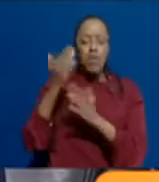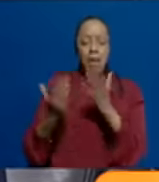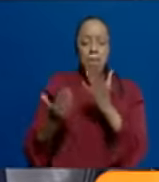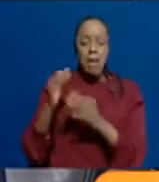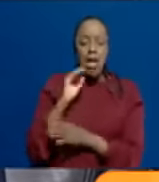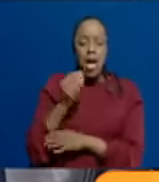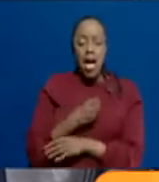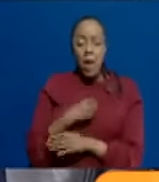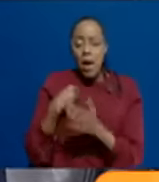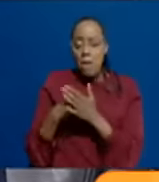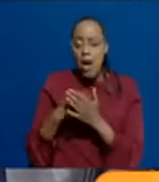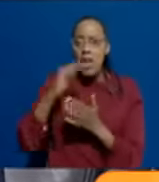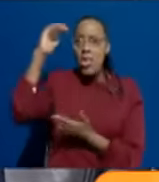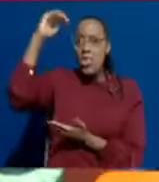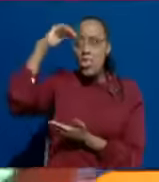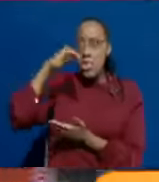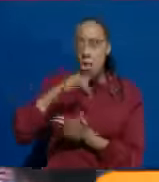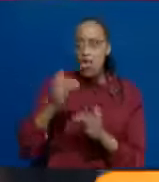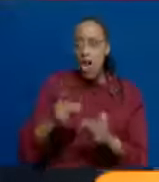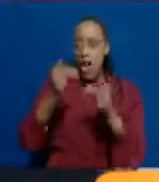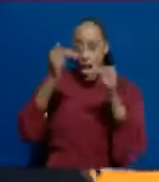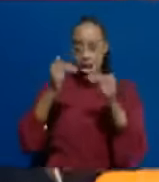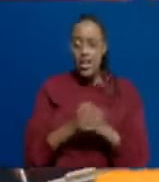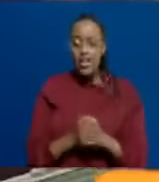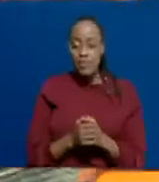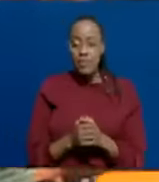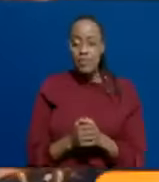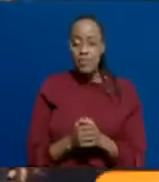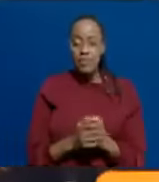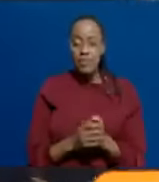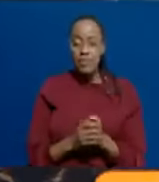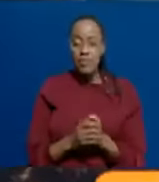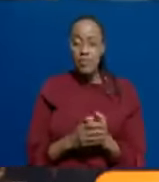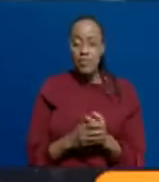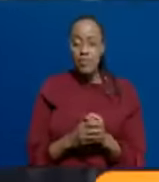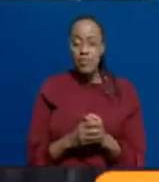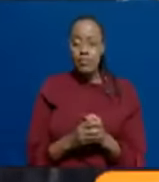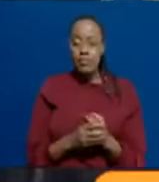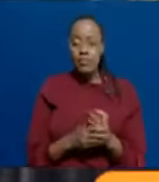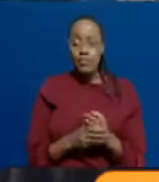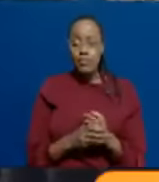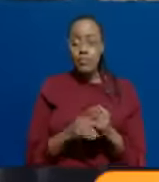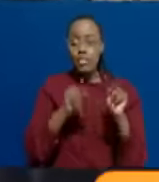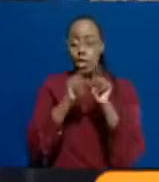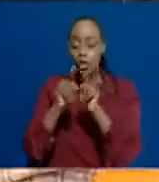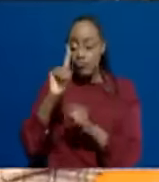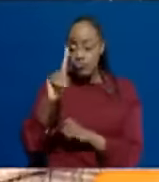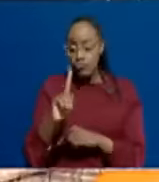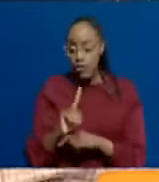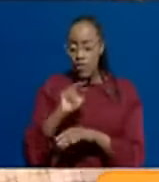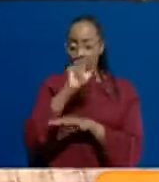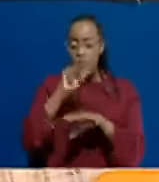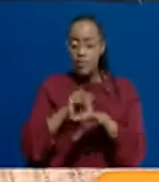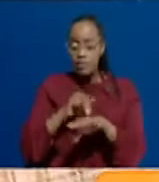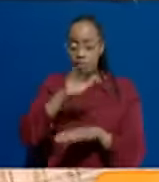our currency depreciated a bit higher. Good morning, Chair and members. My name is Paul Agonda, KRA, Media Relations Team. Also appearing before the